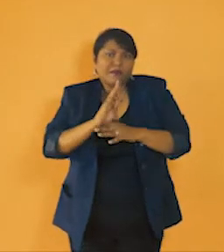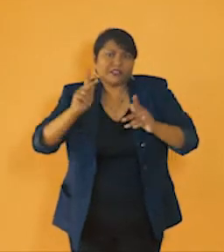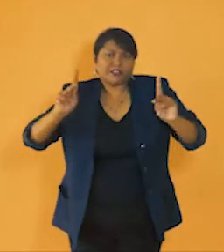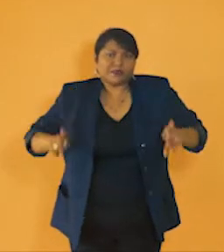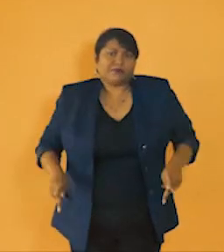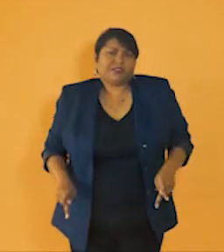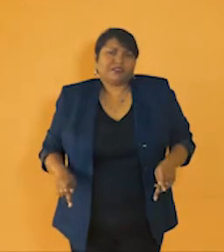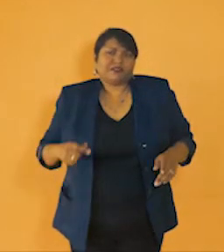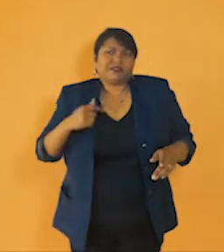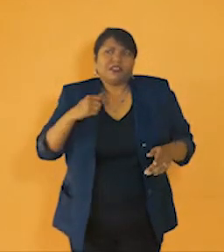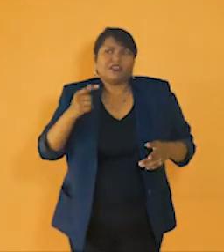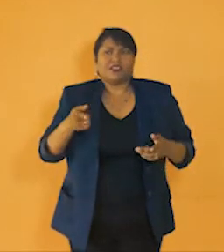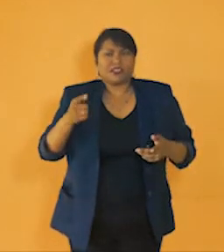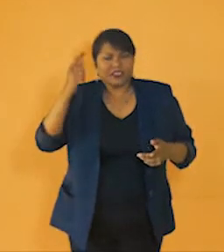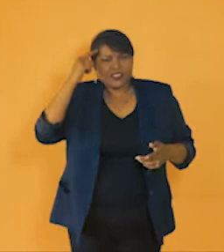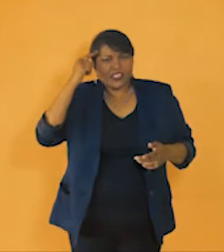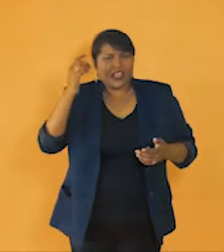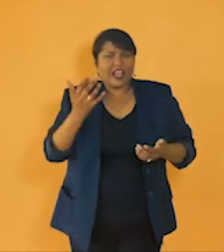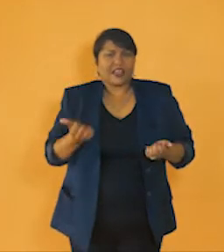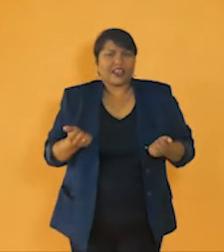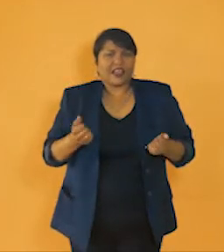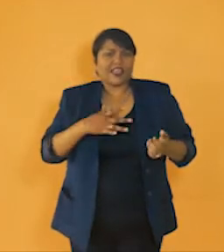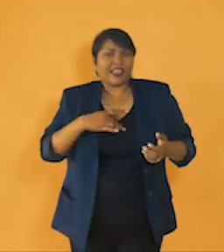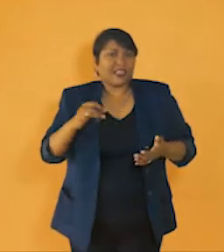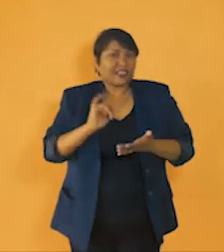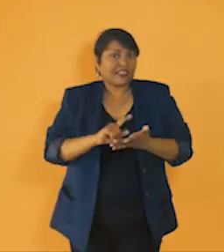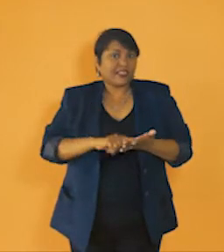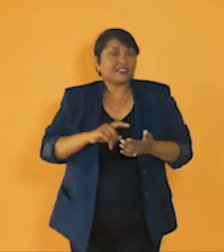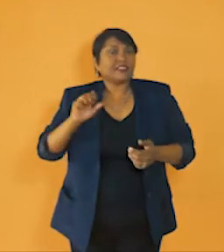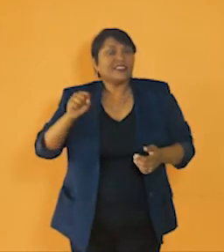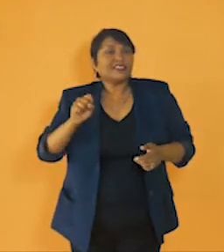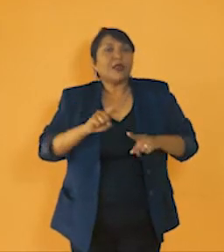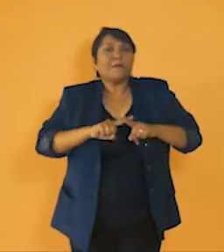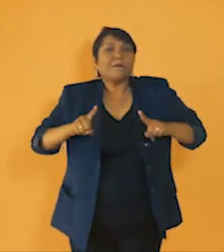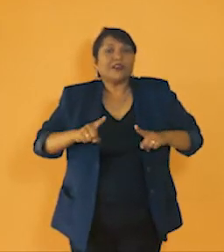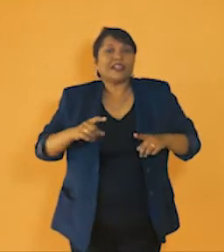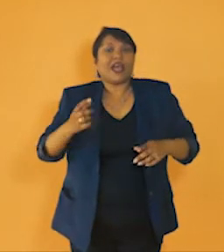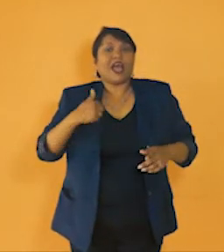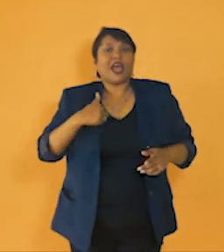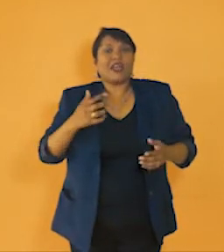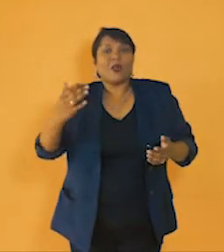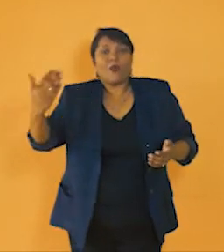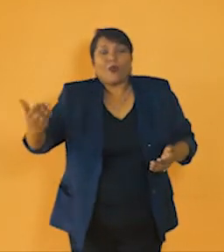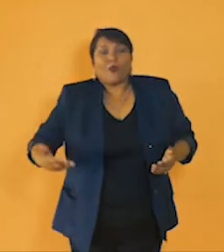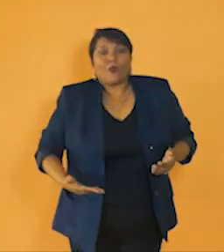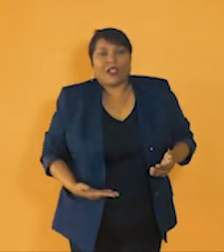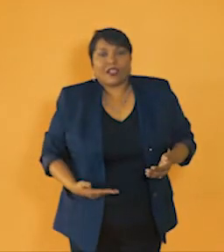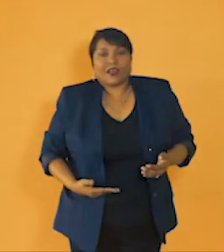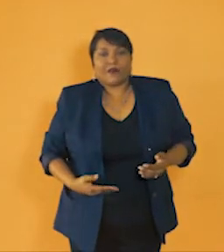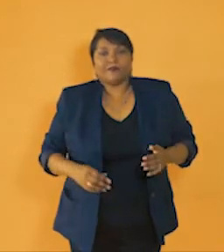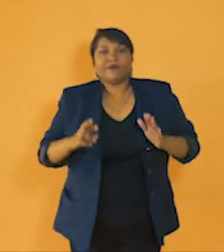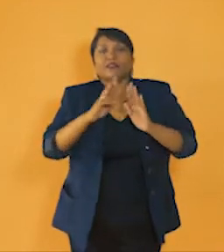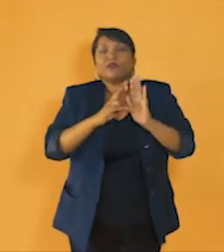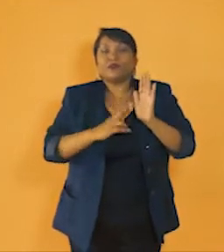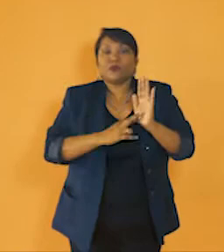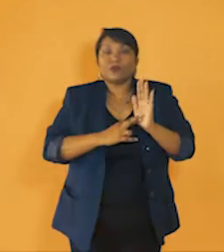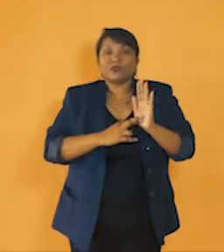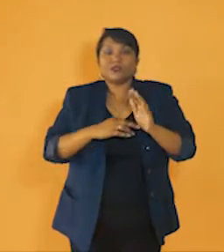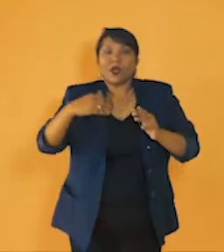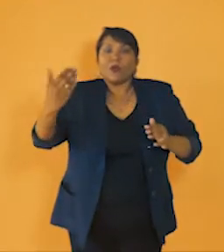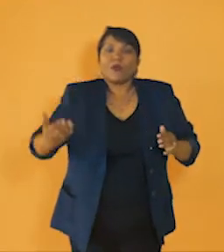and an entrepreneur in this space. But to a certain degree, I welcome the regulation. I welcome the